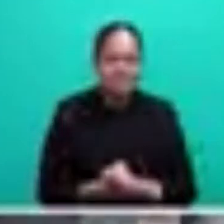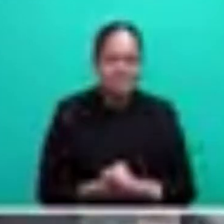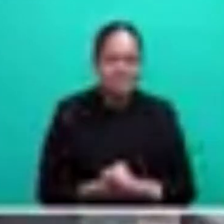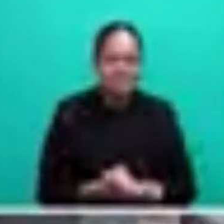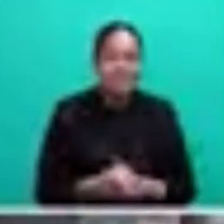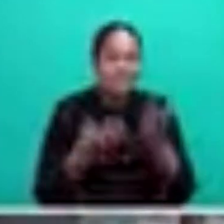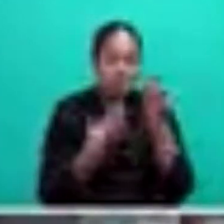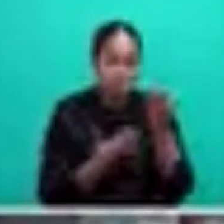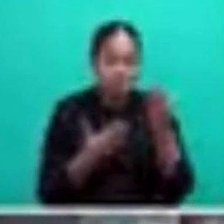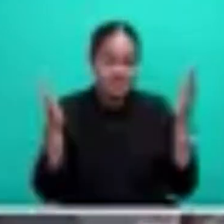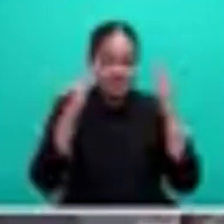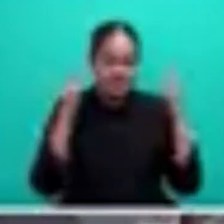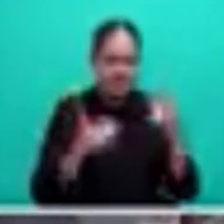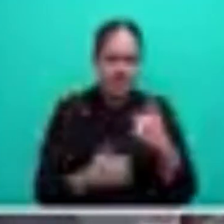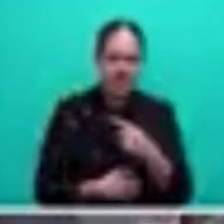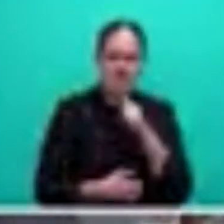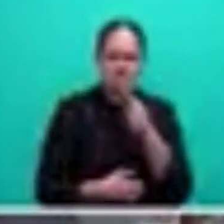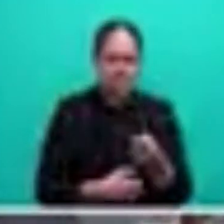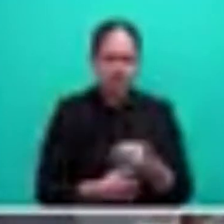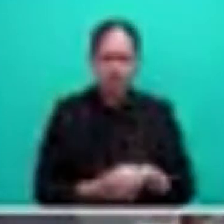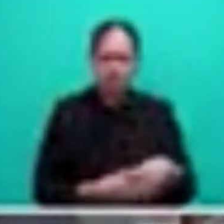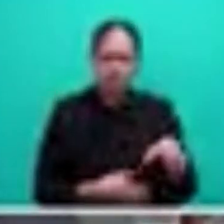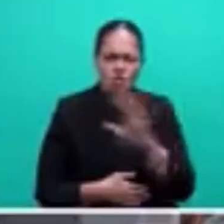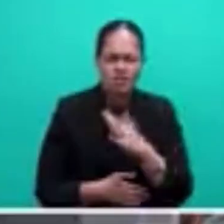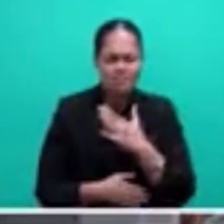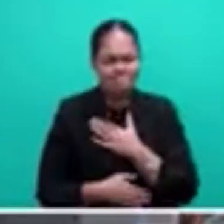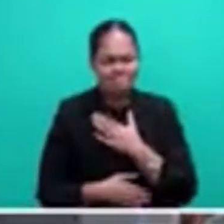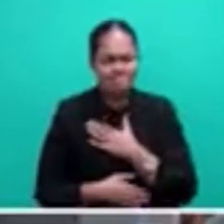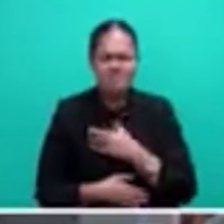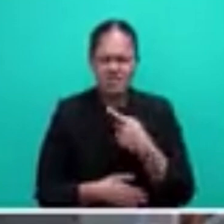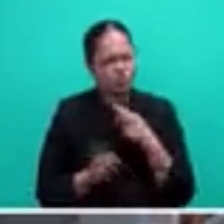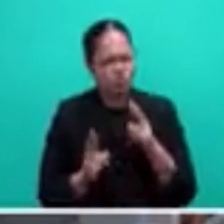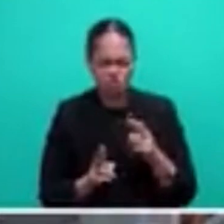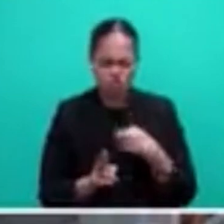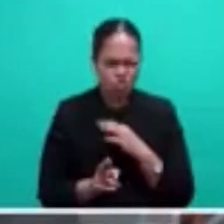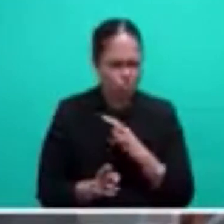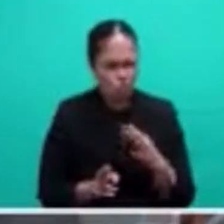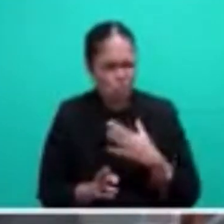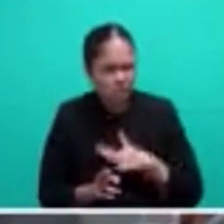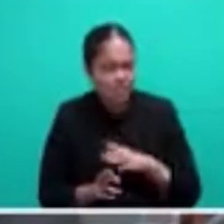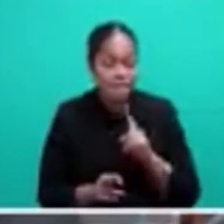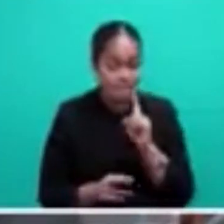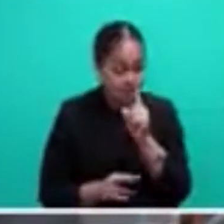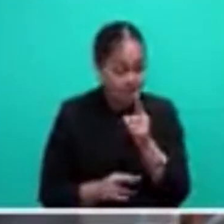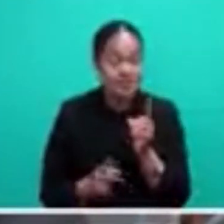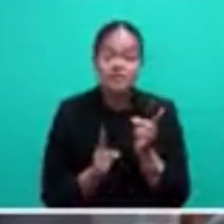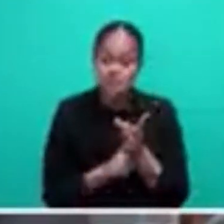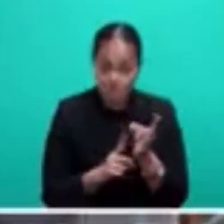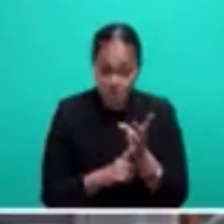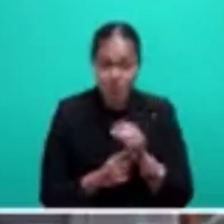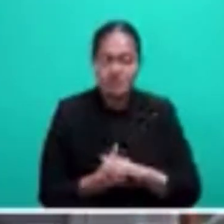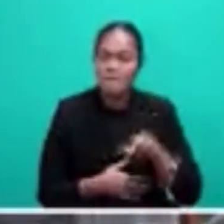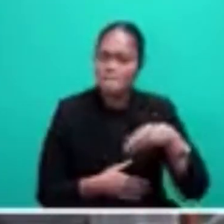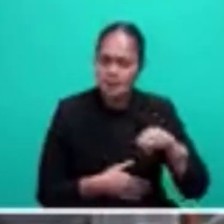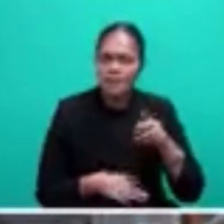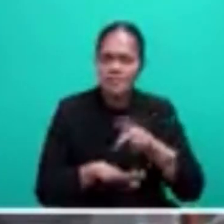Honourable Speaker, I say this with all sincerity. I wish I did not have to, but it is important for the members